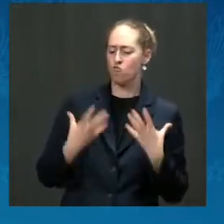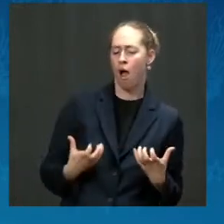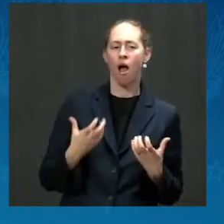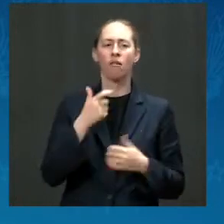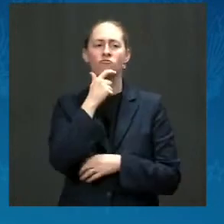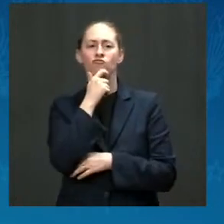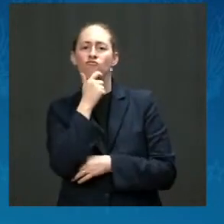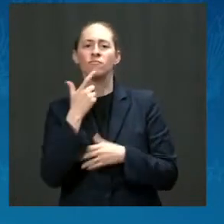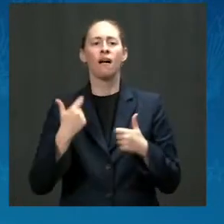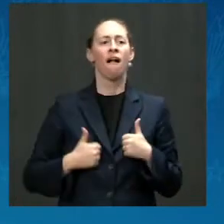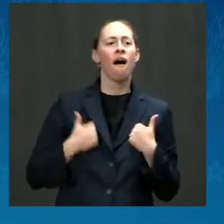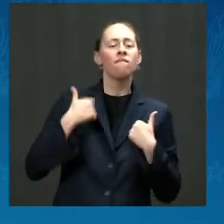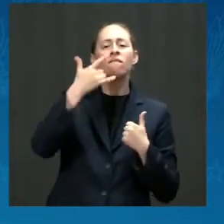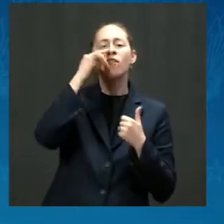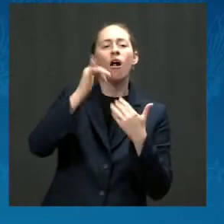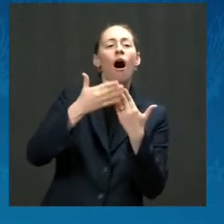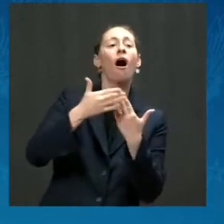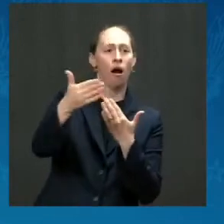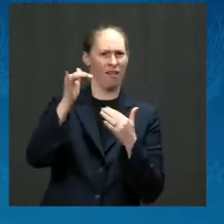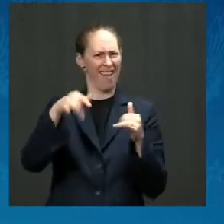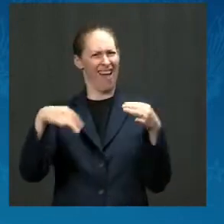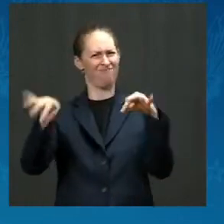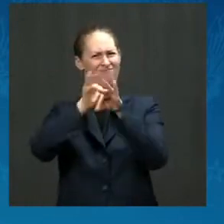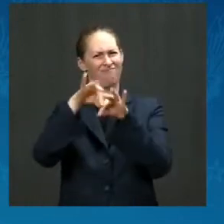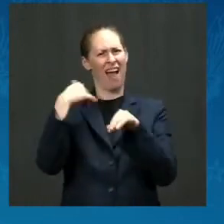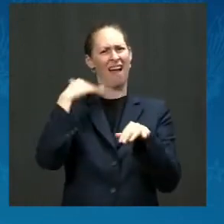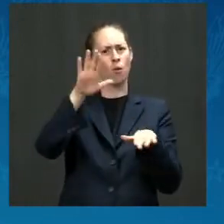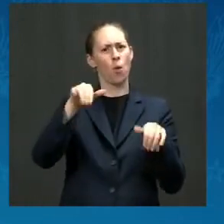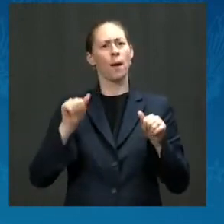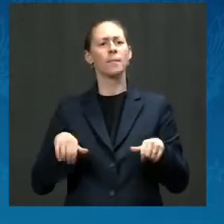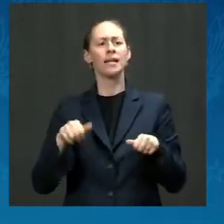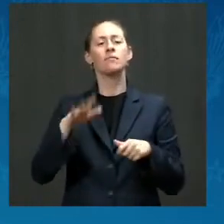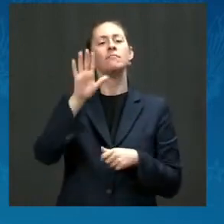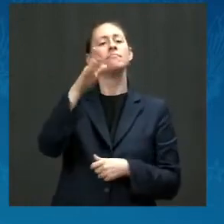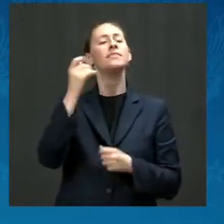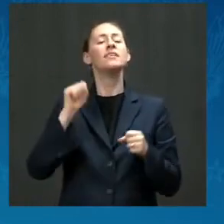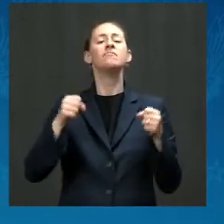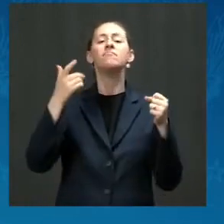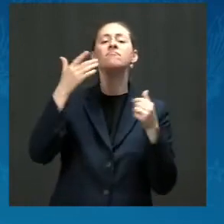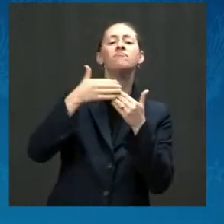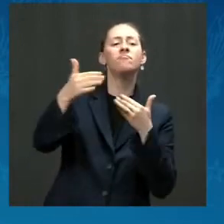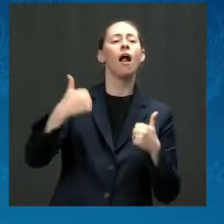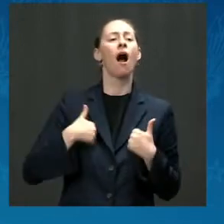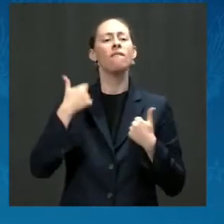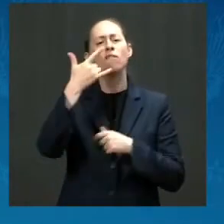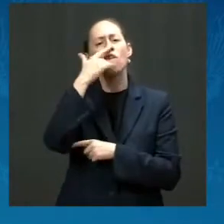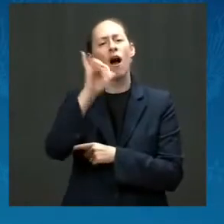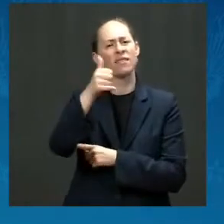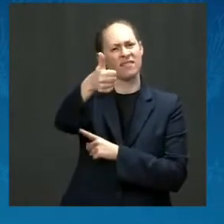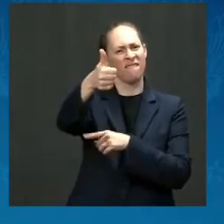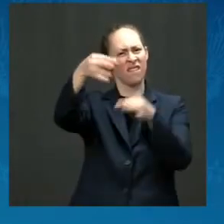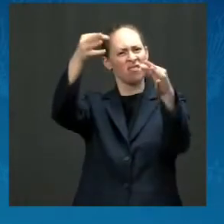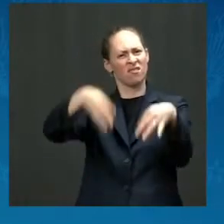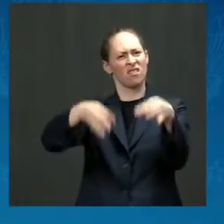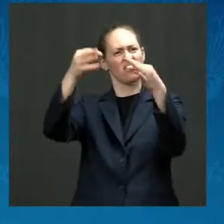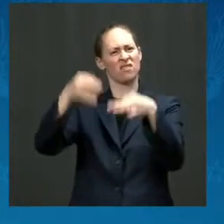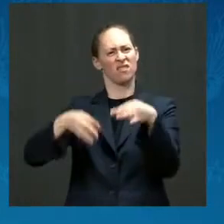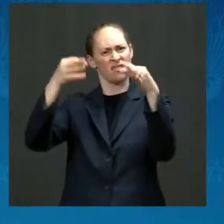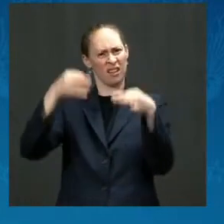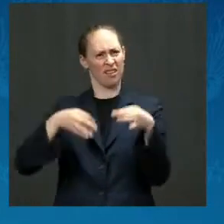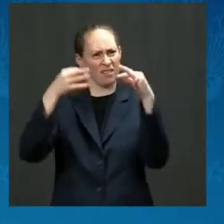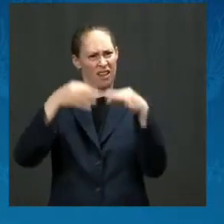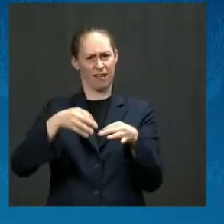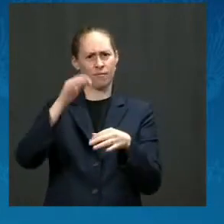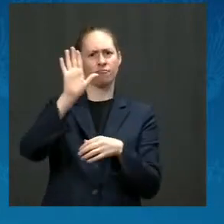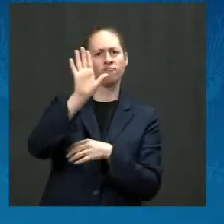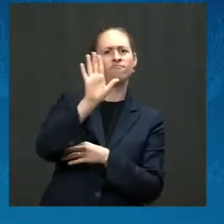the ability to have control of their own lives, to make the decisions that are relevant to themselves and